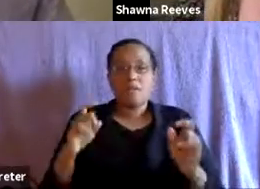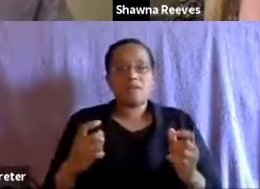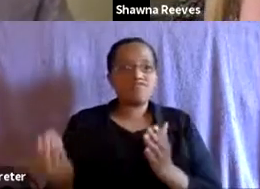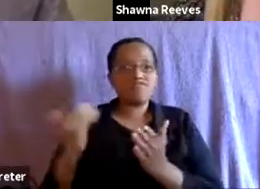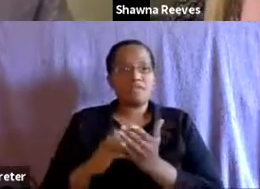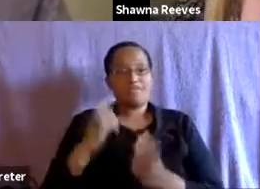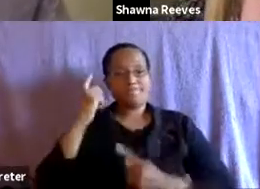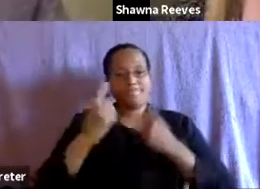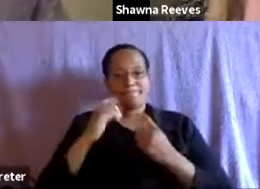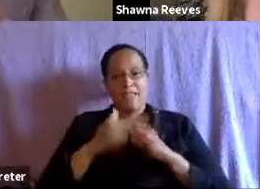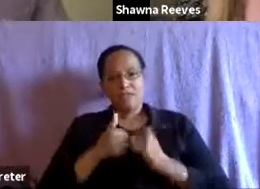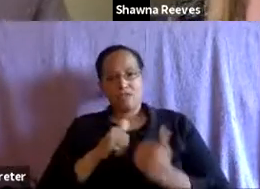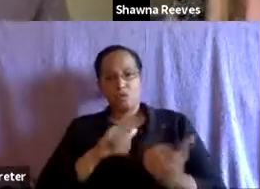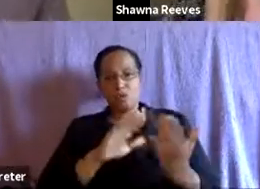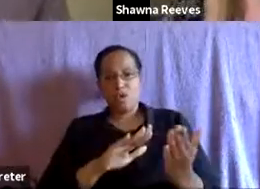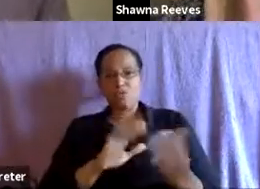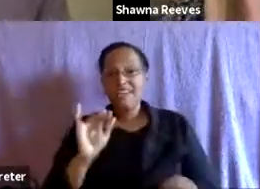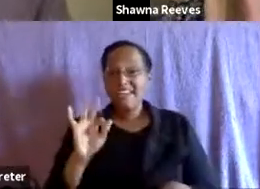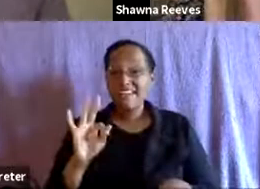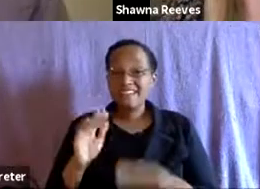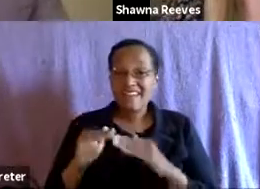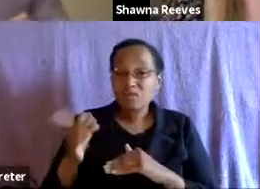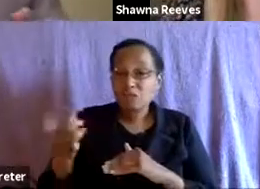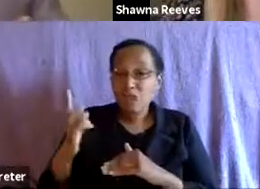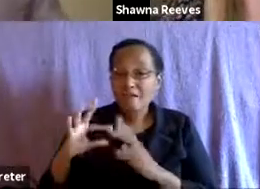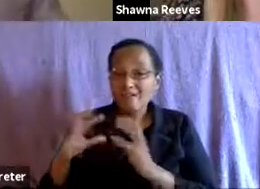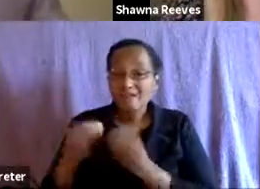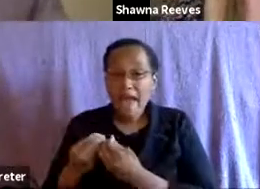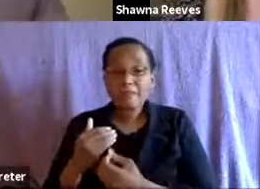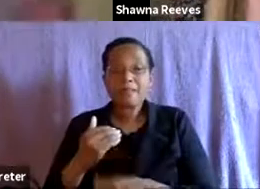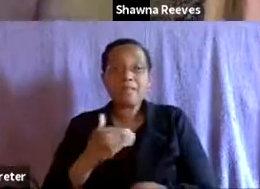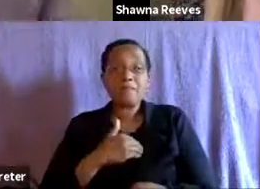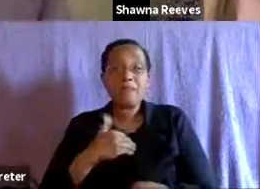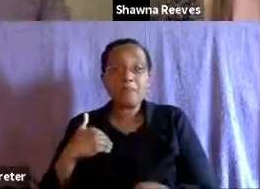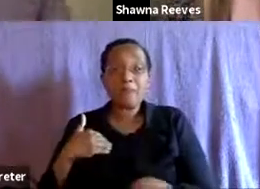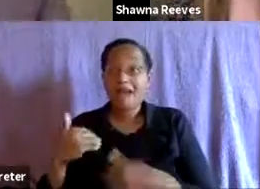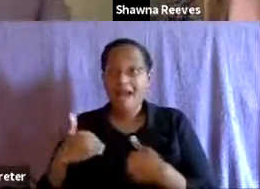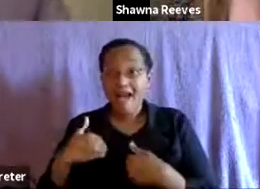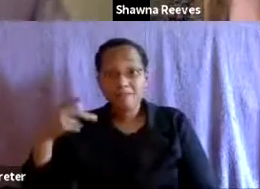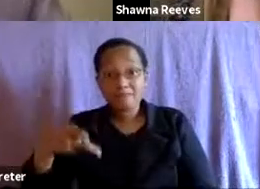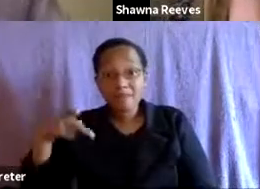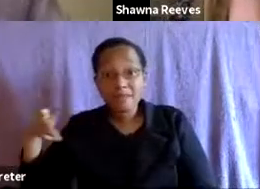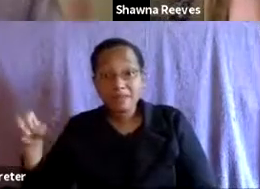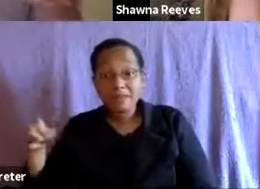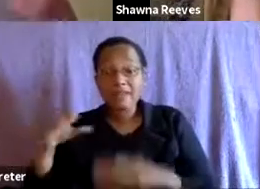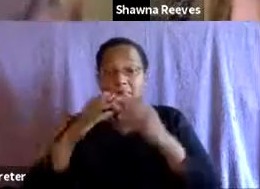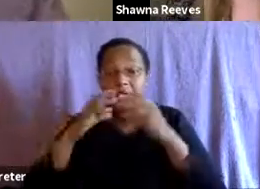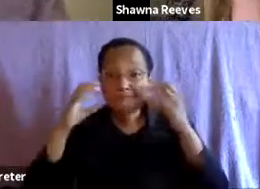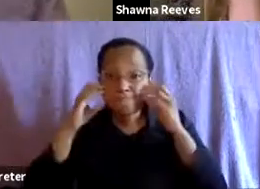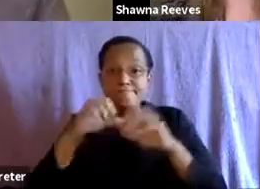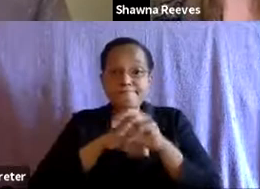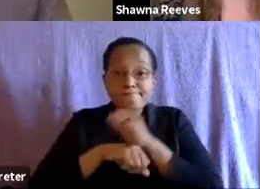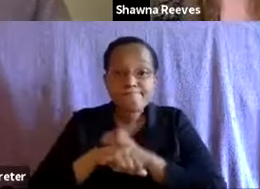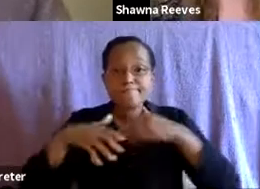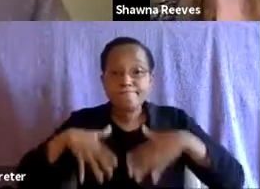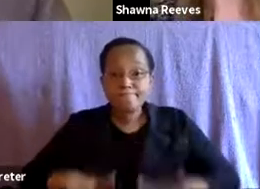in most facilities, probably a majority, maybe 2/3 in California, it's essential to start rethinking the